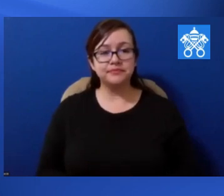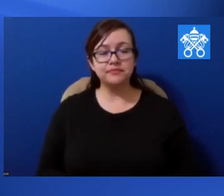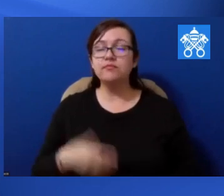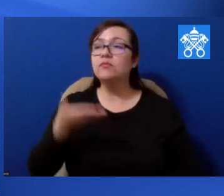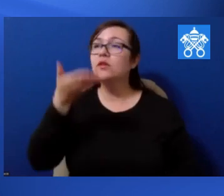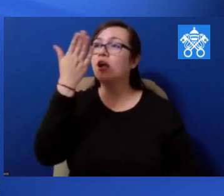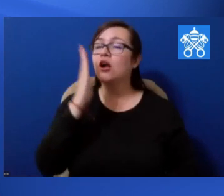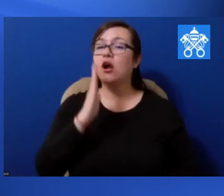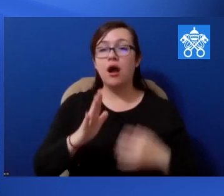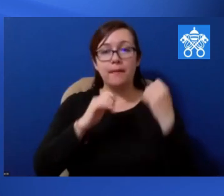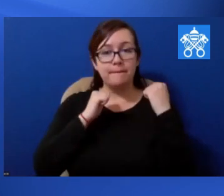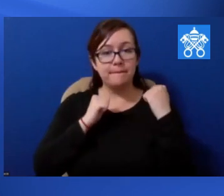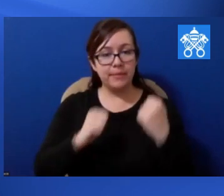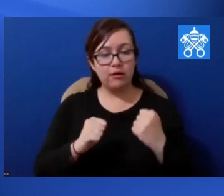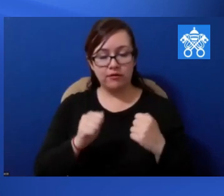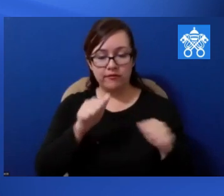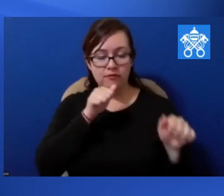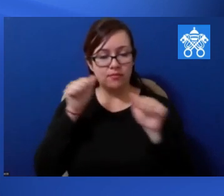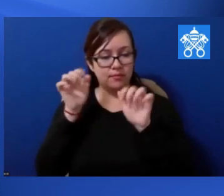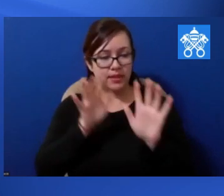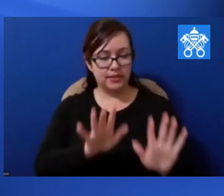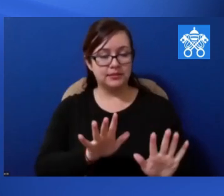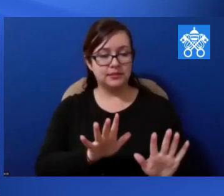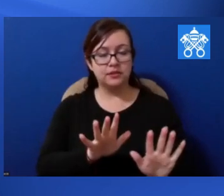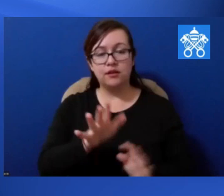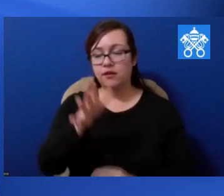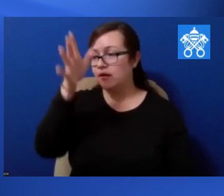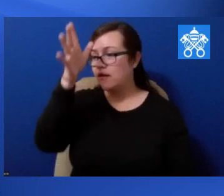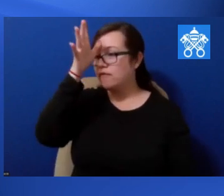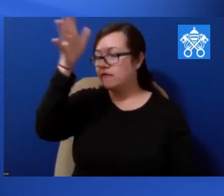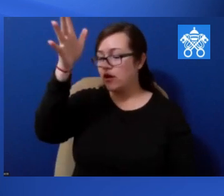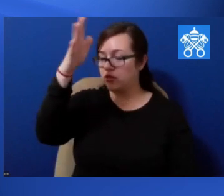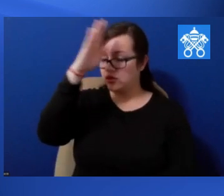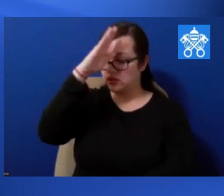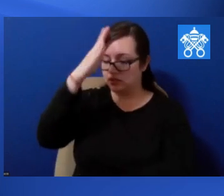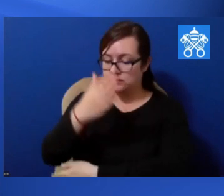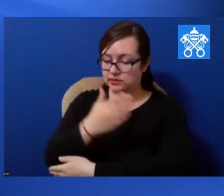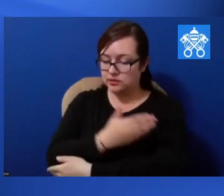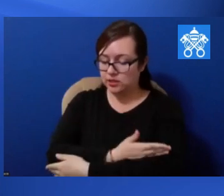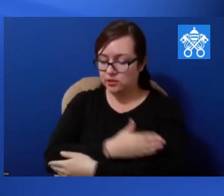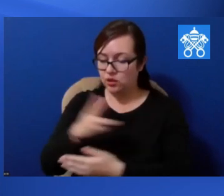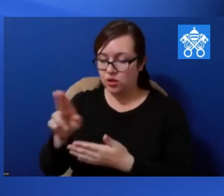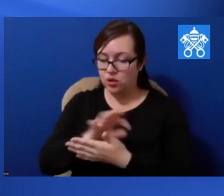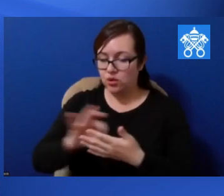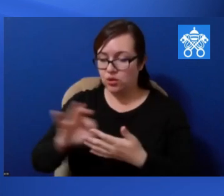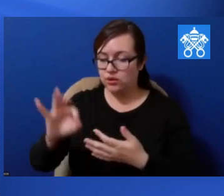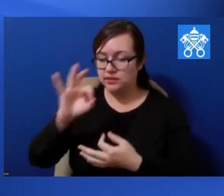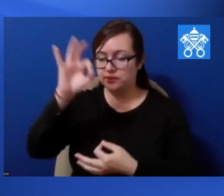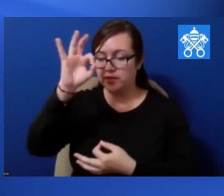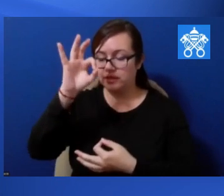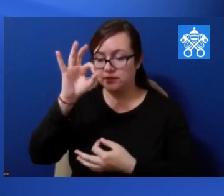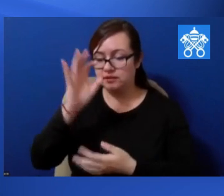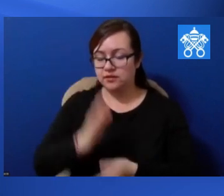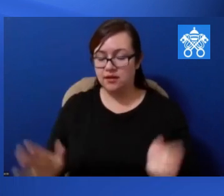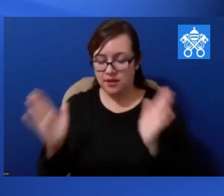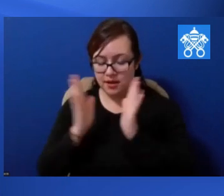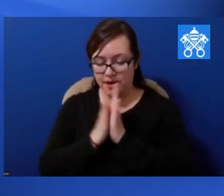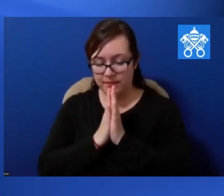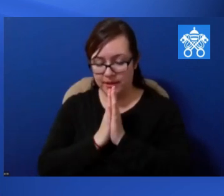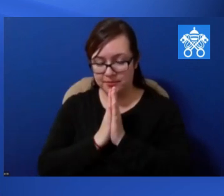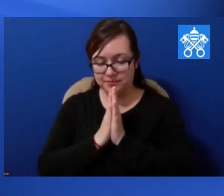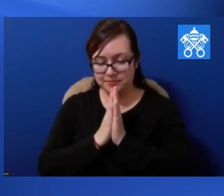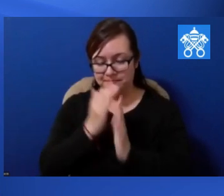Benedicat vos, omnipotens Deus, Pater, et Filius, et Spiritus Sanctus. Amen.